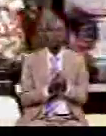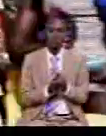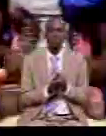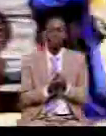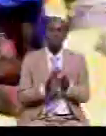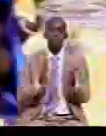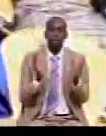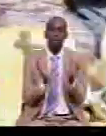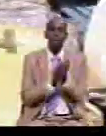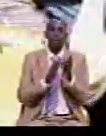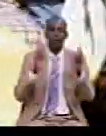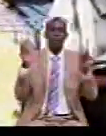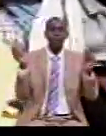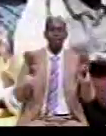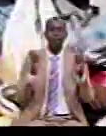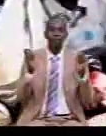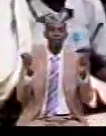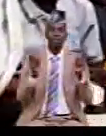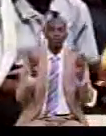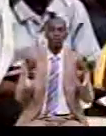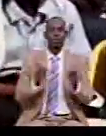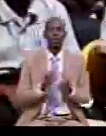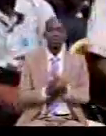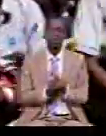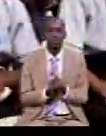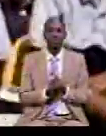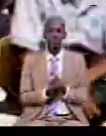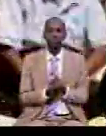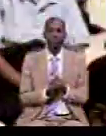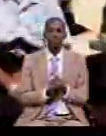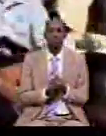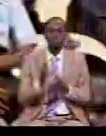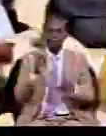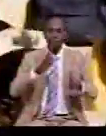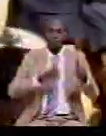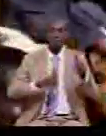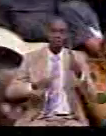you, young people. You are energetic. Hallelujah.